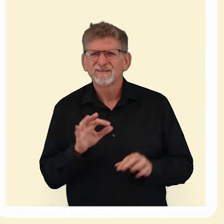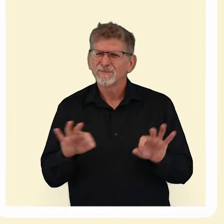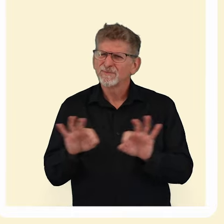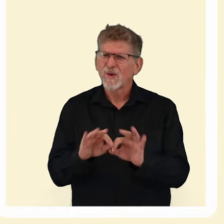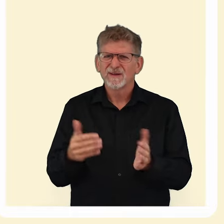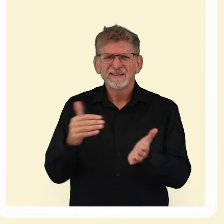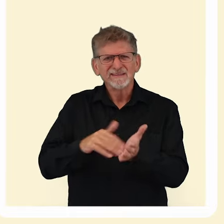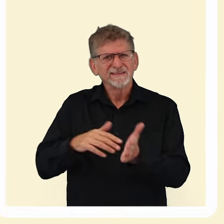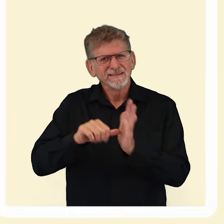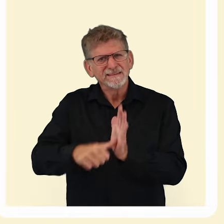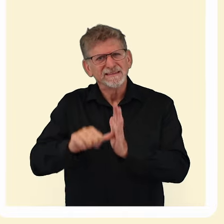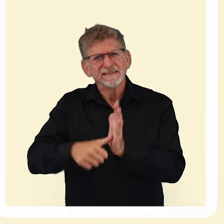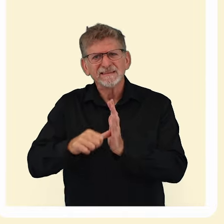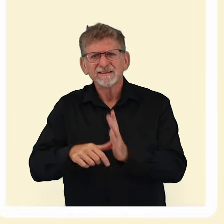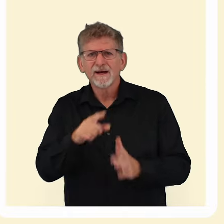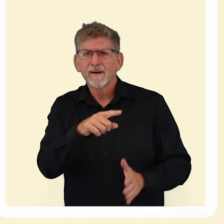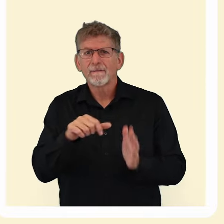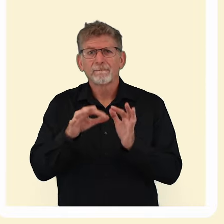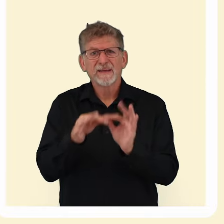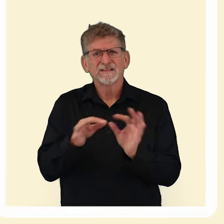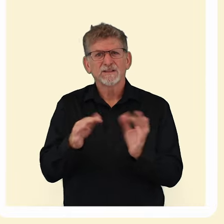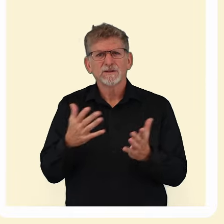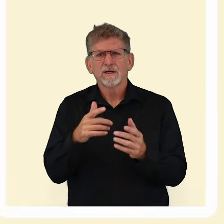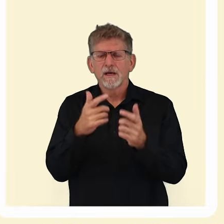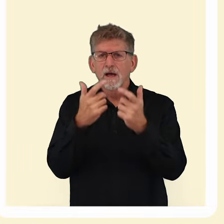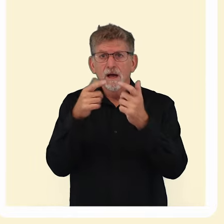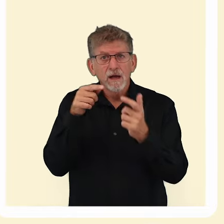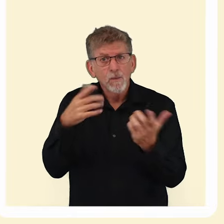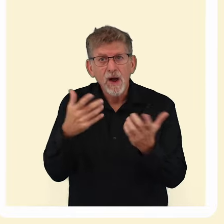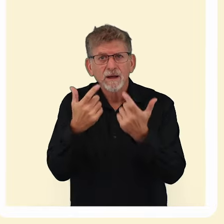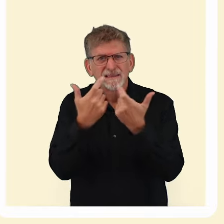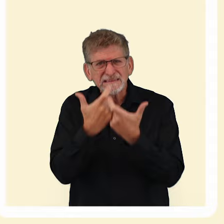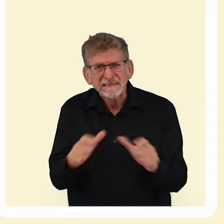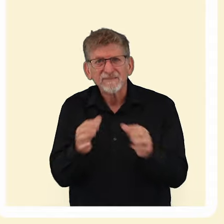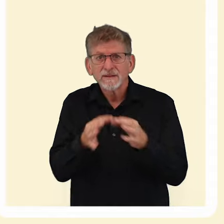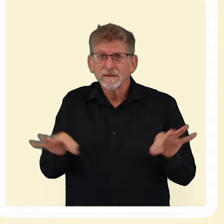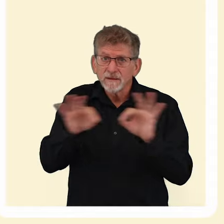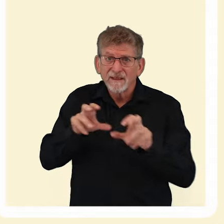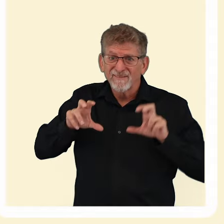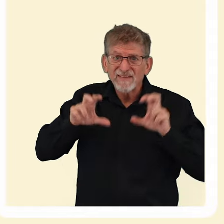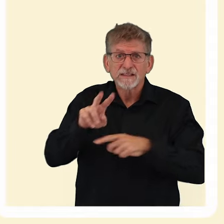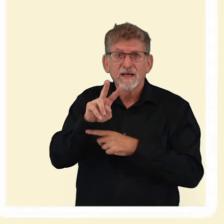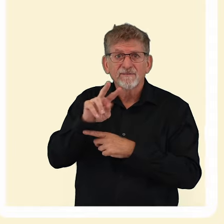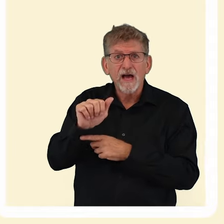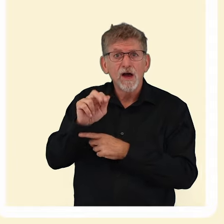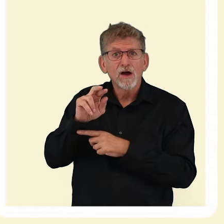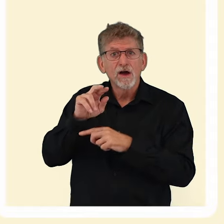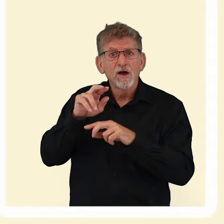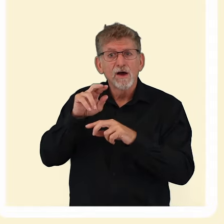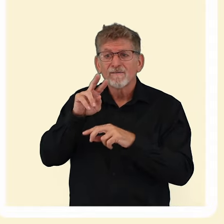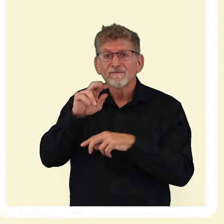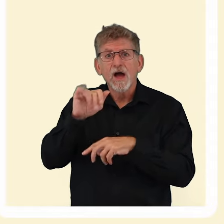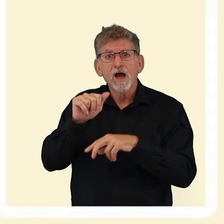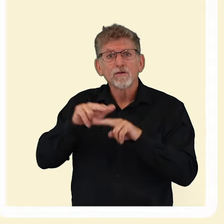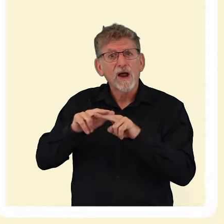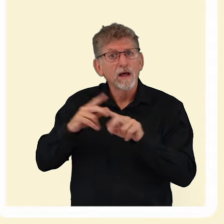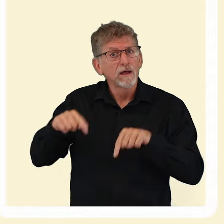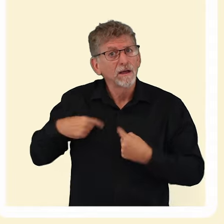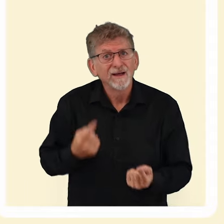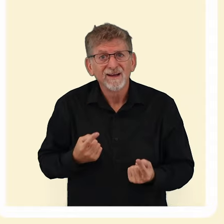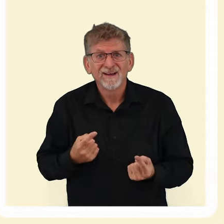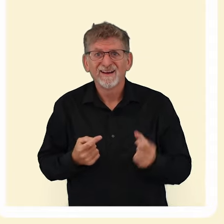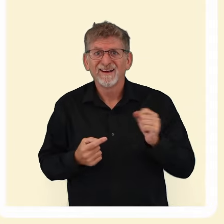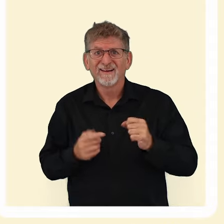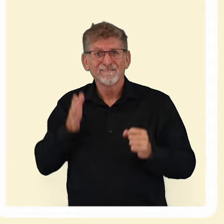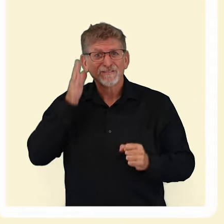investment in Via Rail ever. Incredible. All right. So the future is bright, very exciting, as we mentioned, for the passengers and for